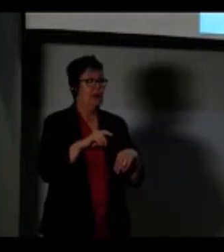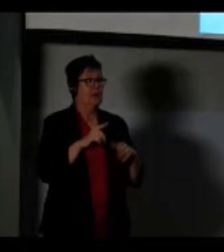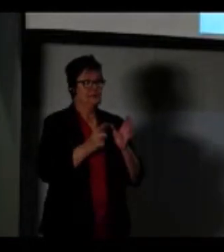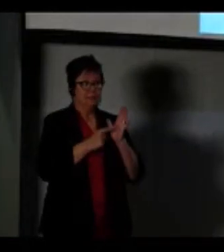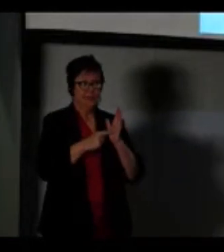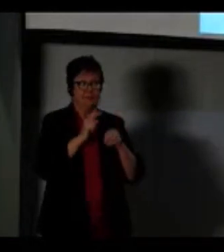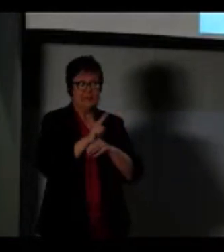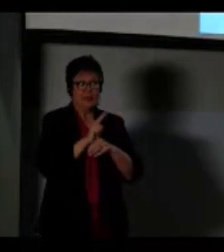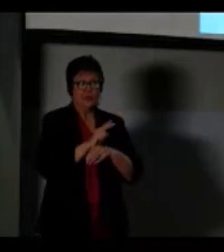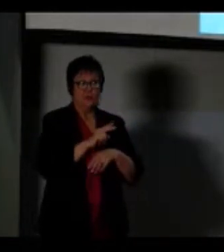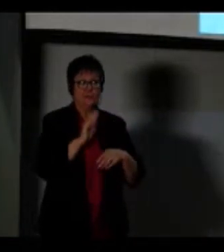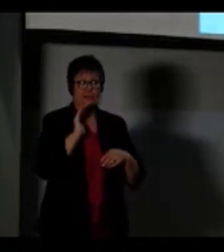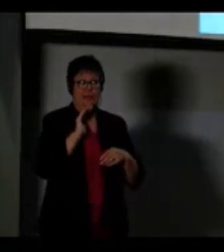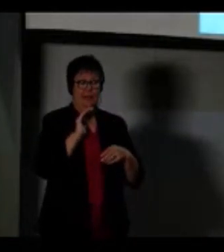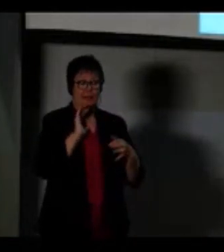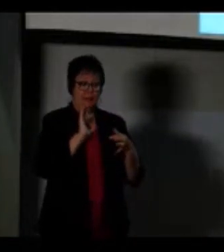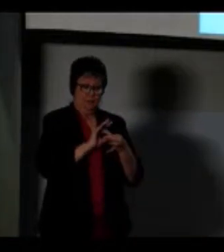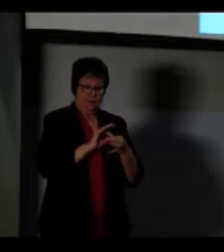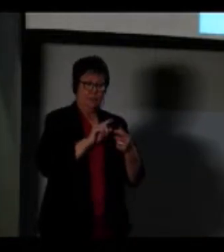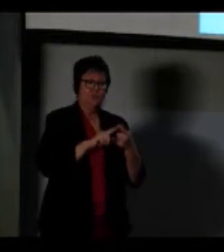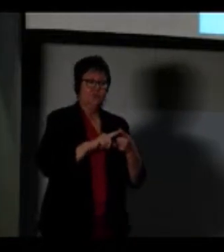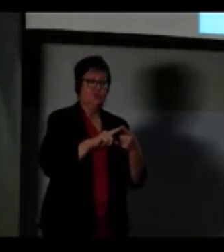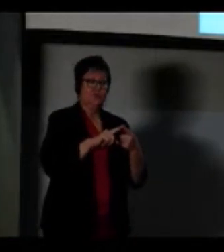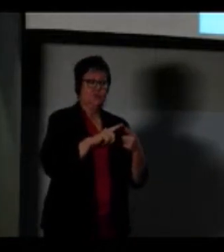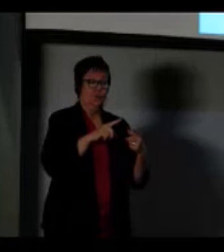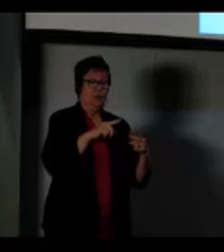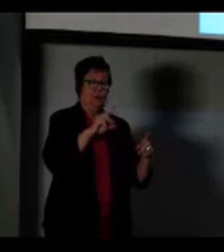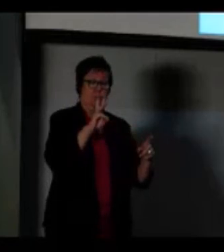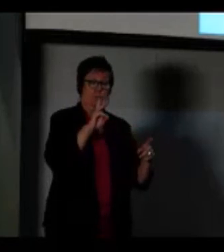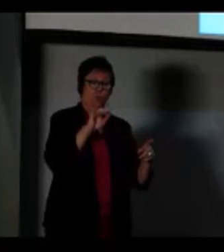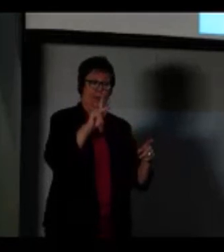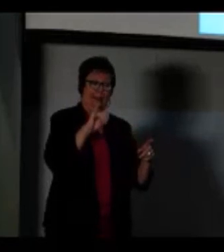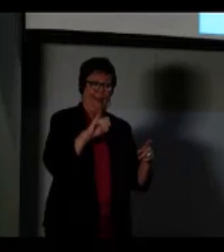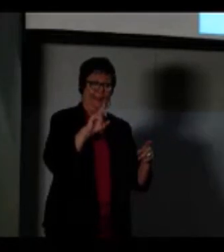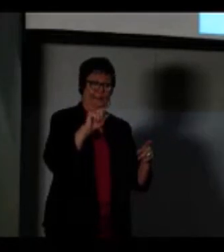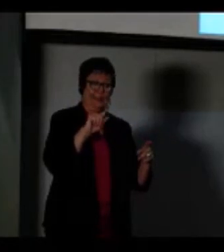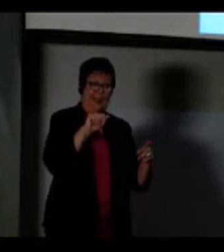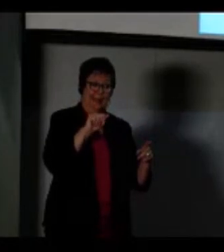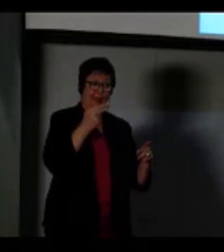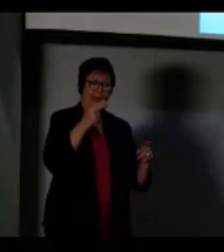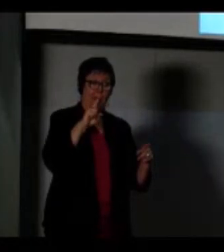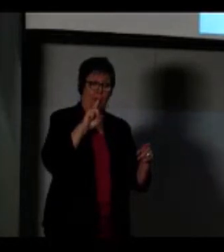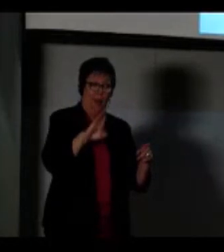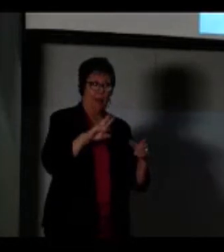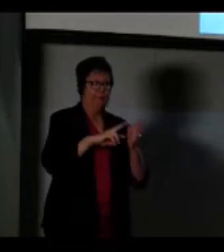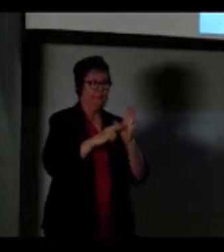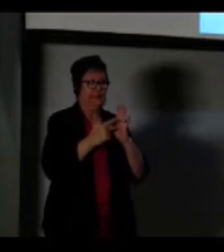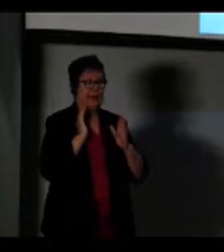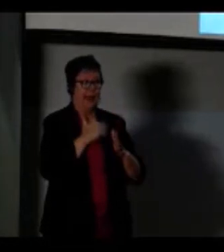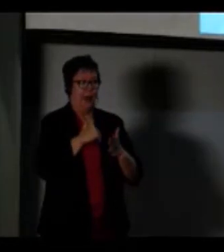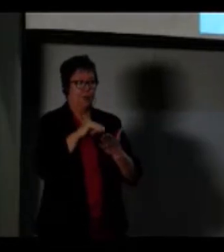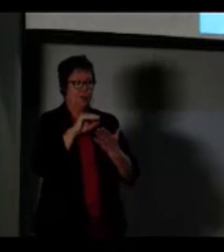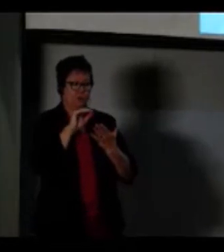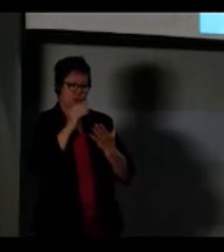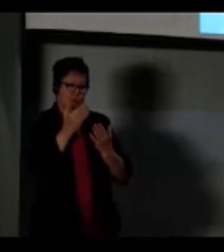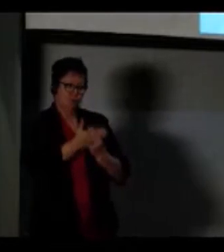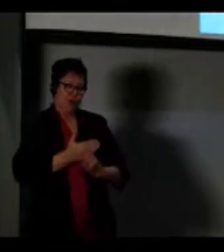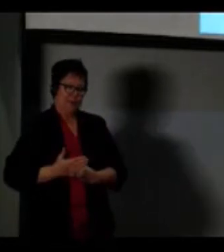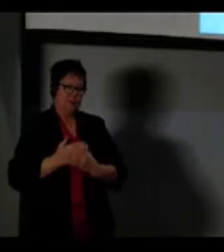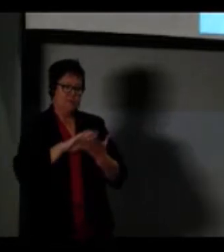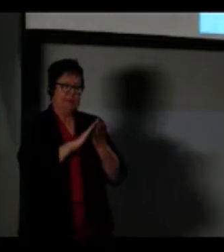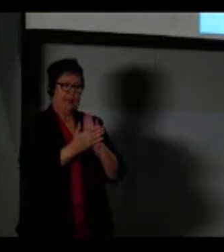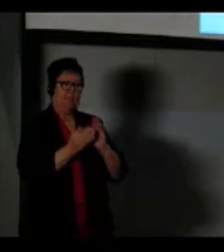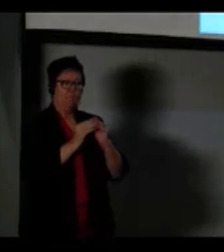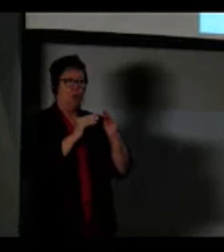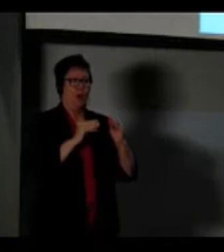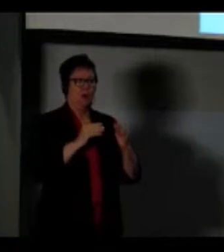Hub, making our records more discoverable and providing a broader context for our information. The more links